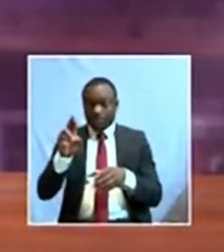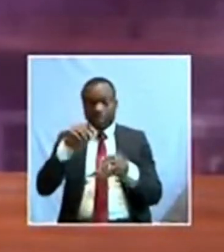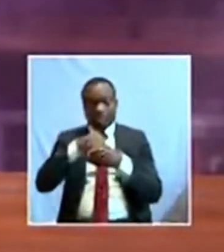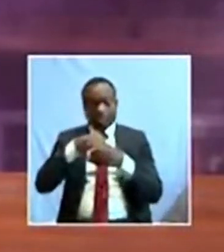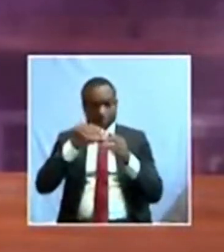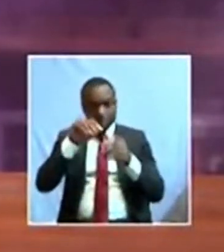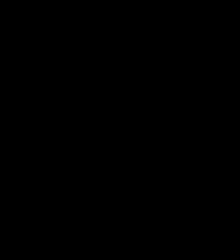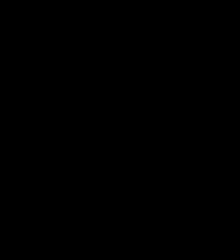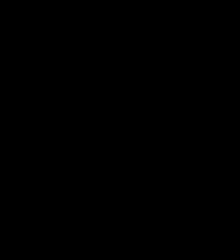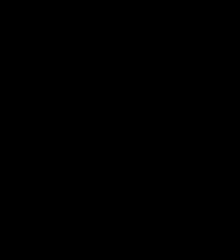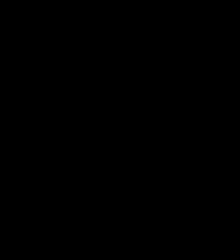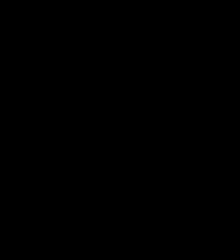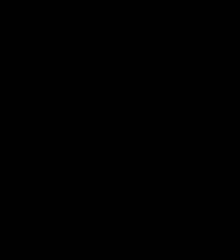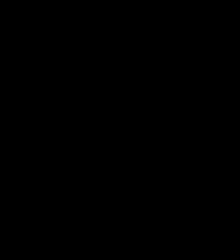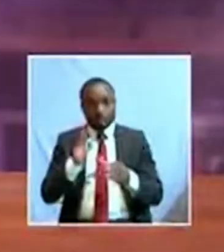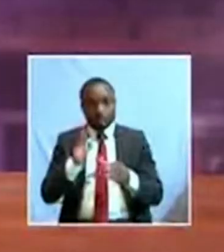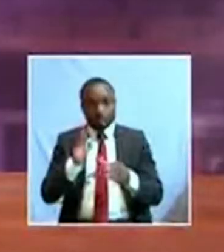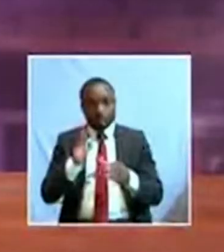and I'll go through.